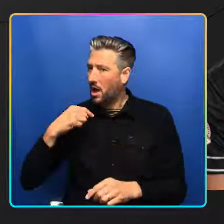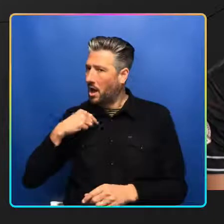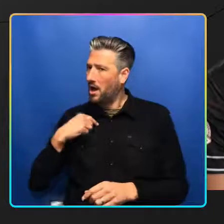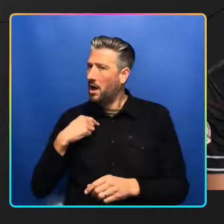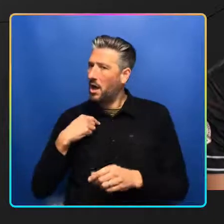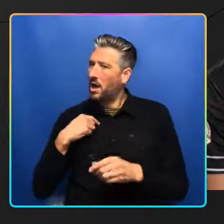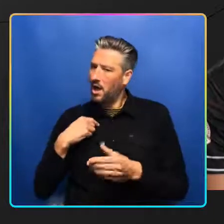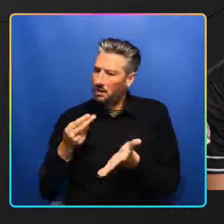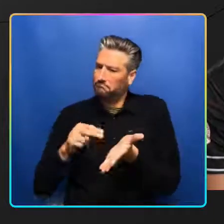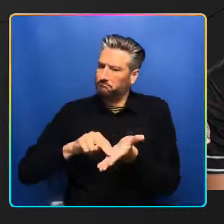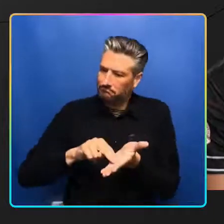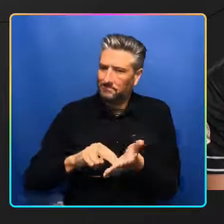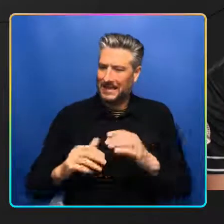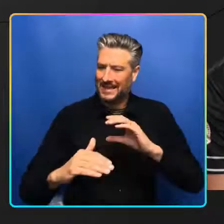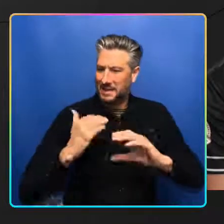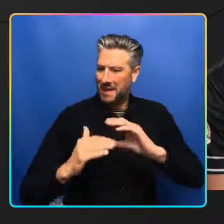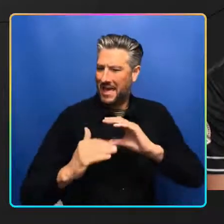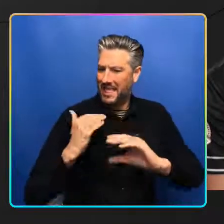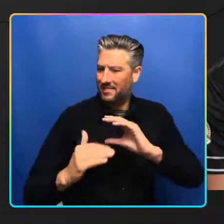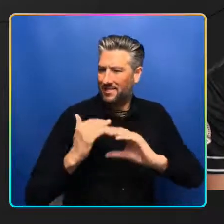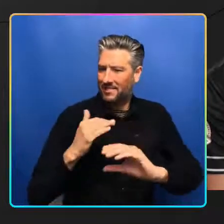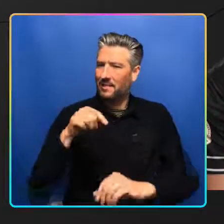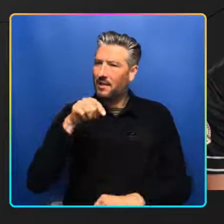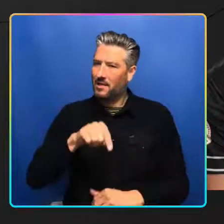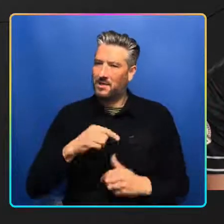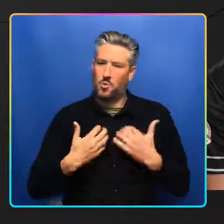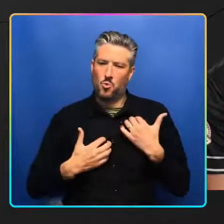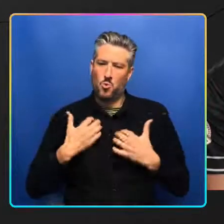sessions. So that's a really, really good call out.